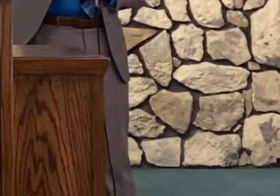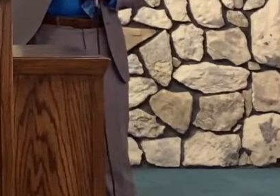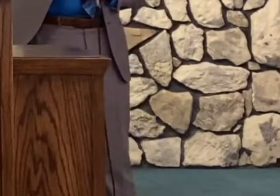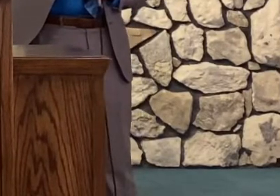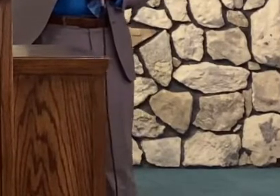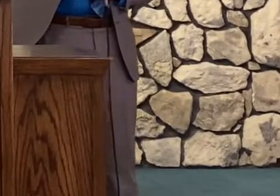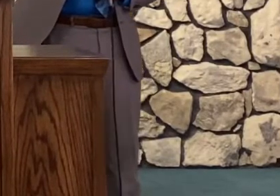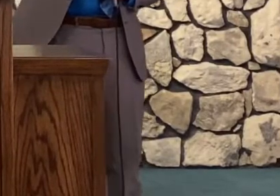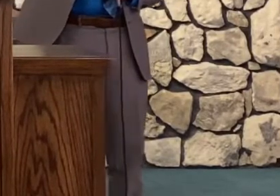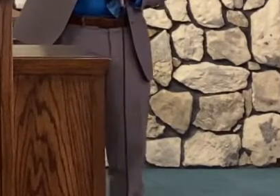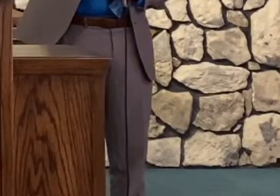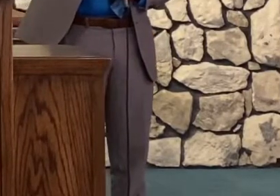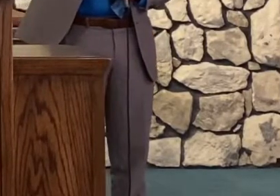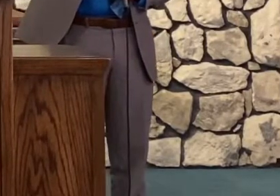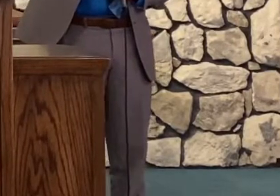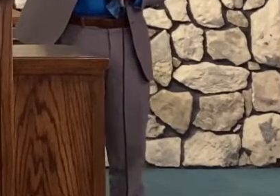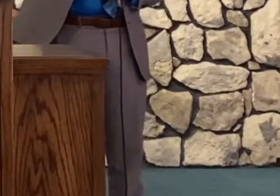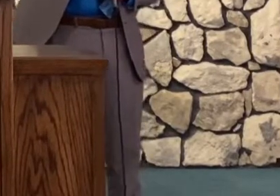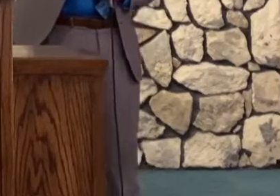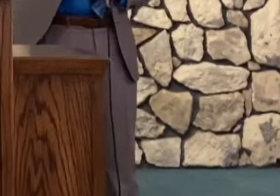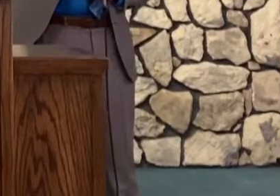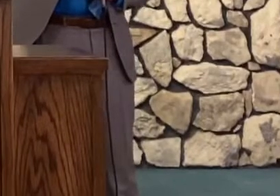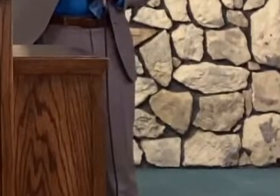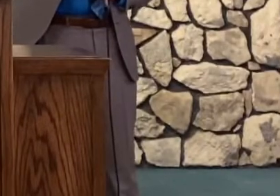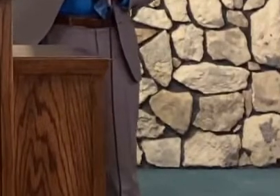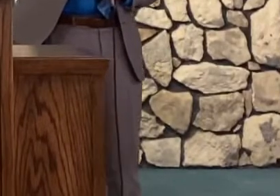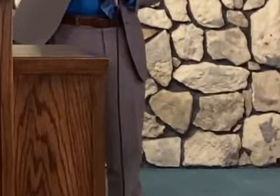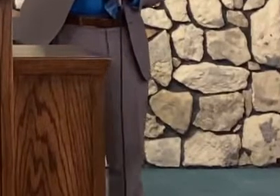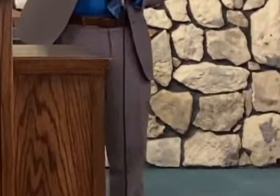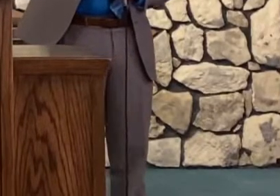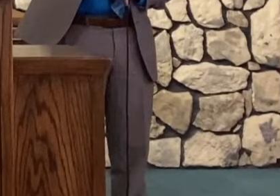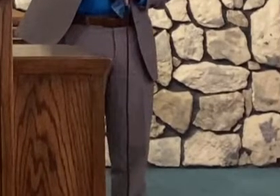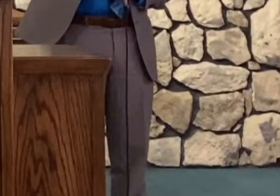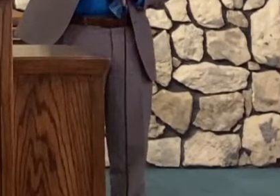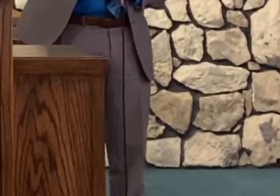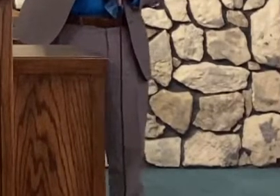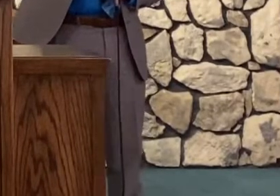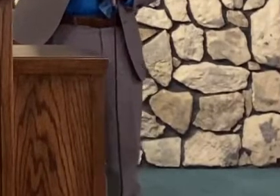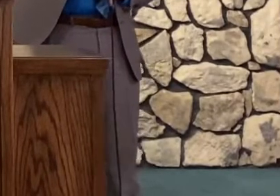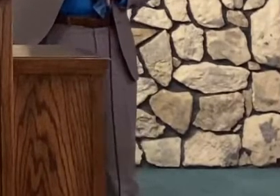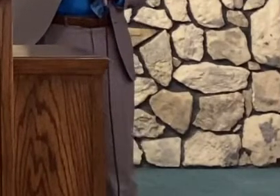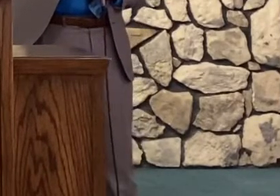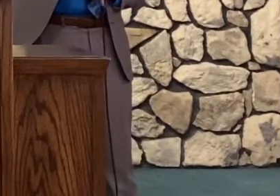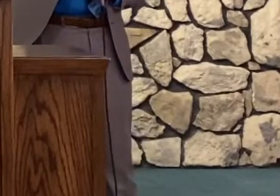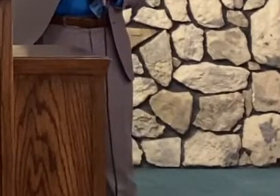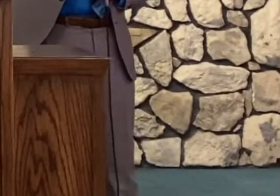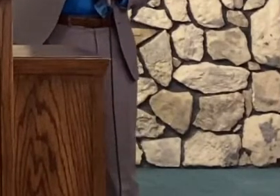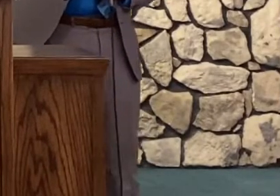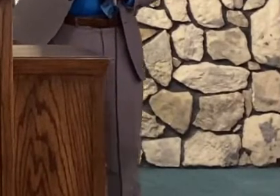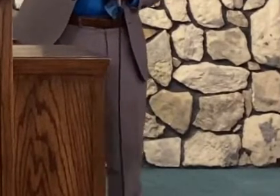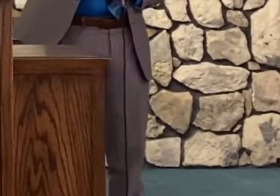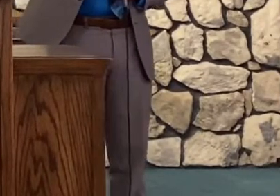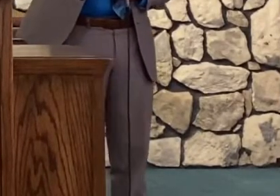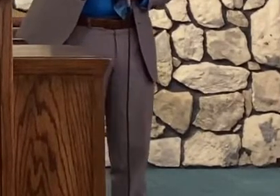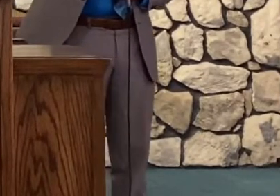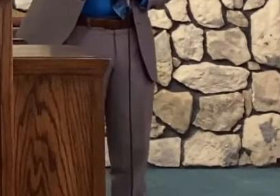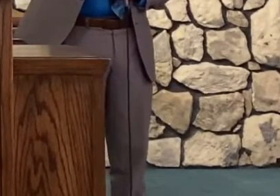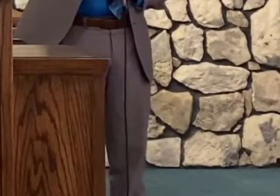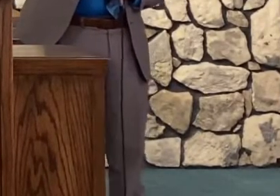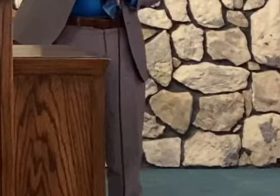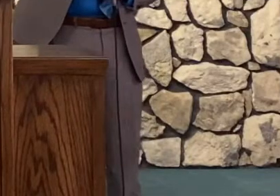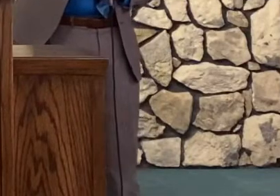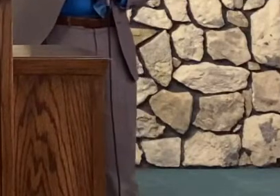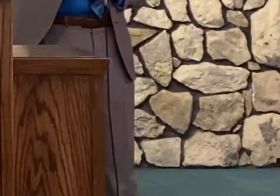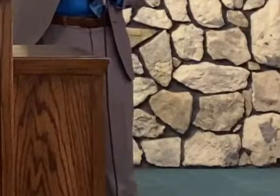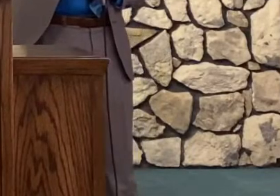you that you would go overseas to our overseas listeners today that are a part of